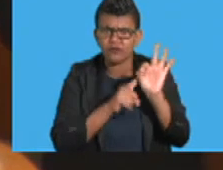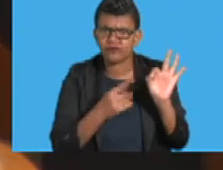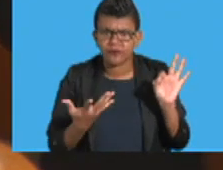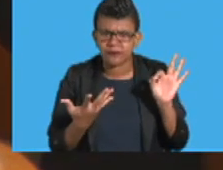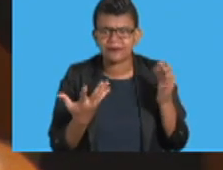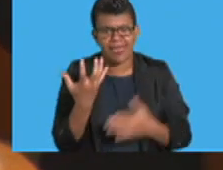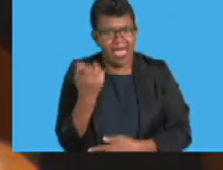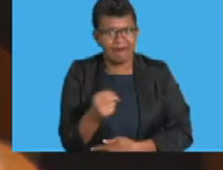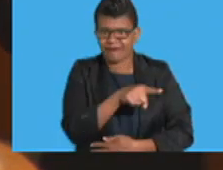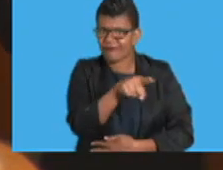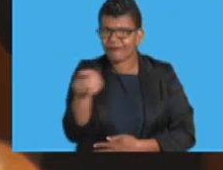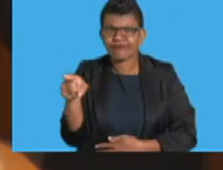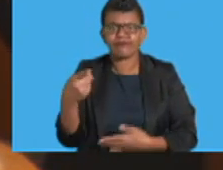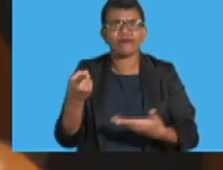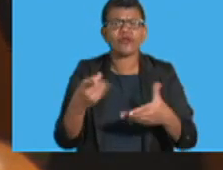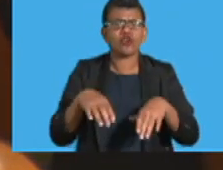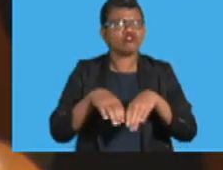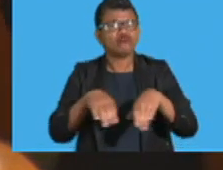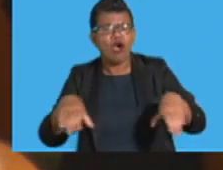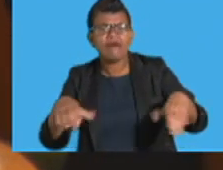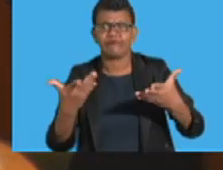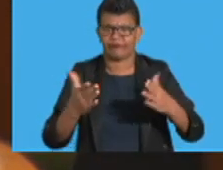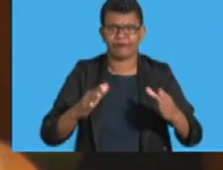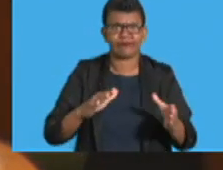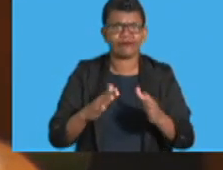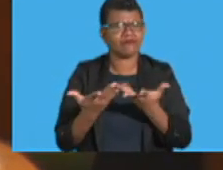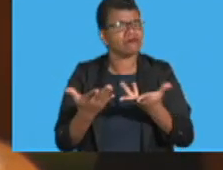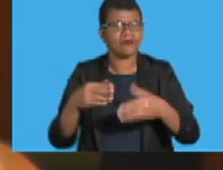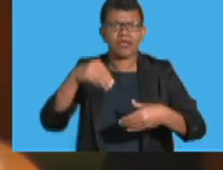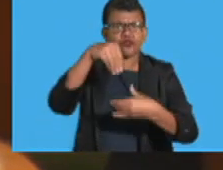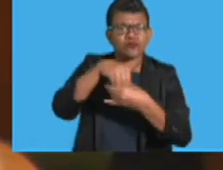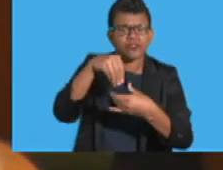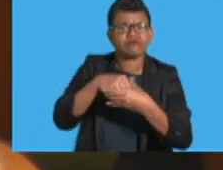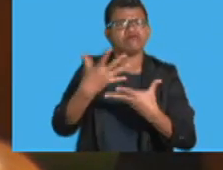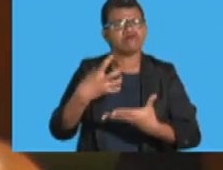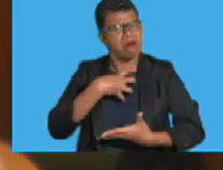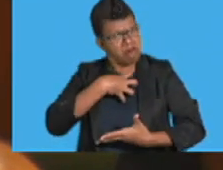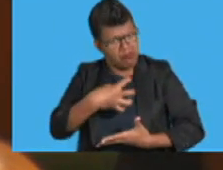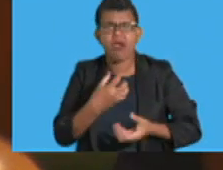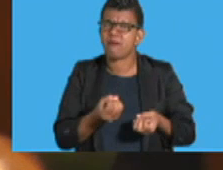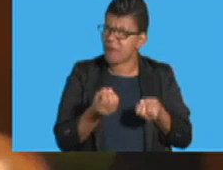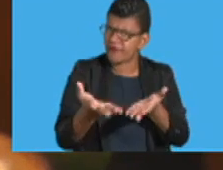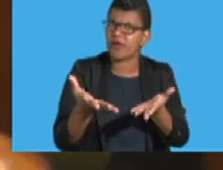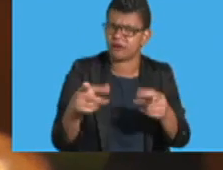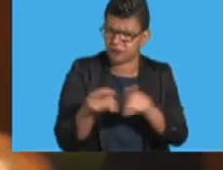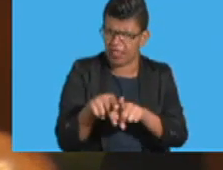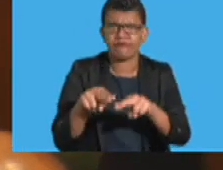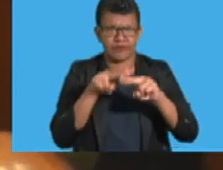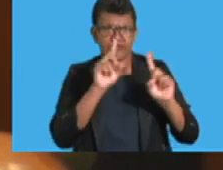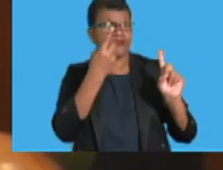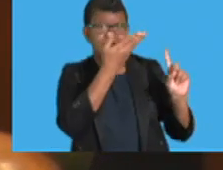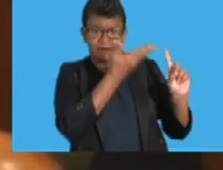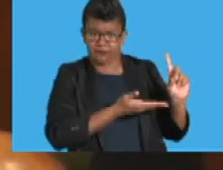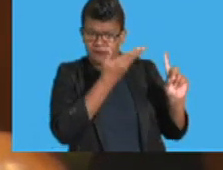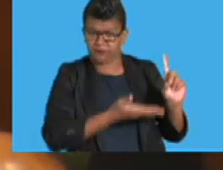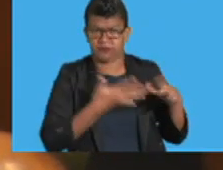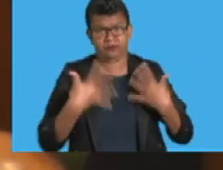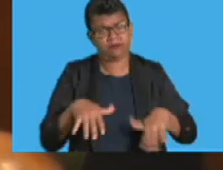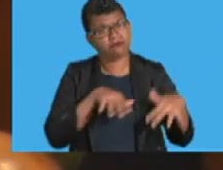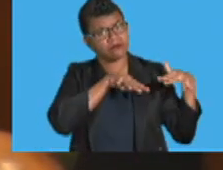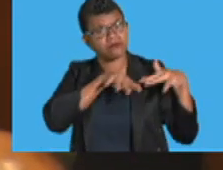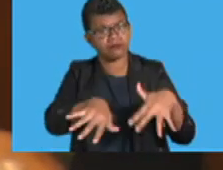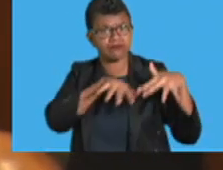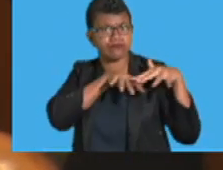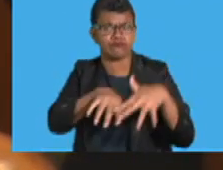we are still alive, we must give to others. The more you give, the more you will be blessed. Fiji First and our government has been blessed with giving respect without